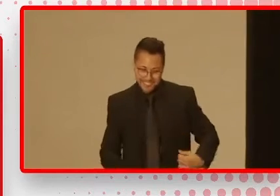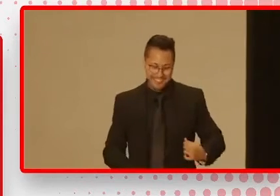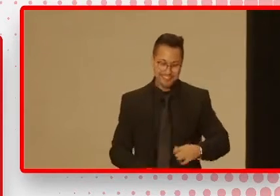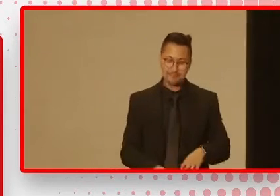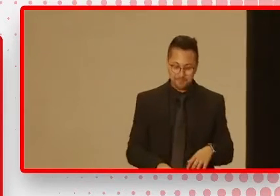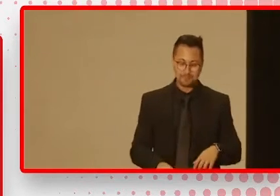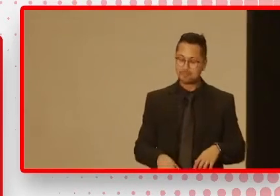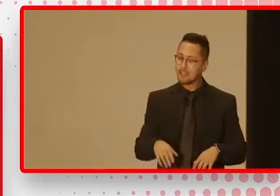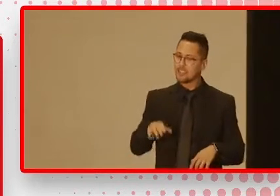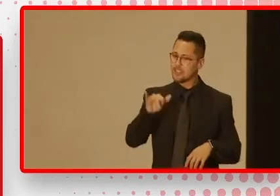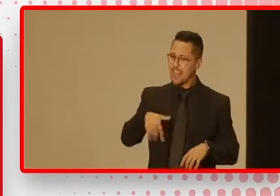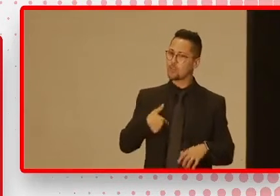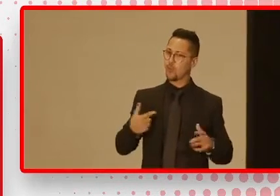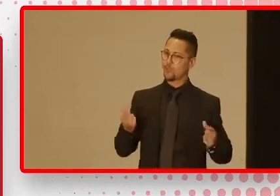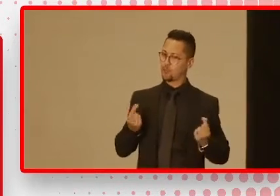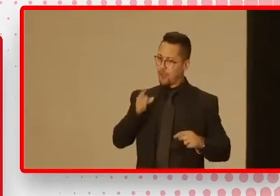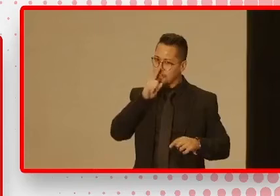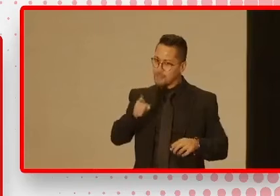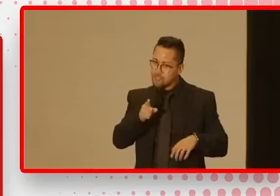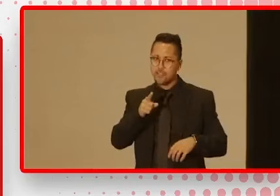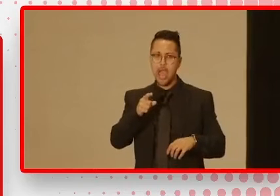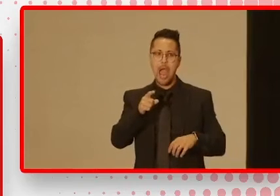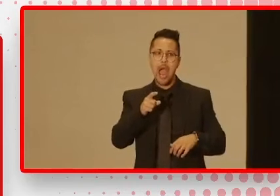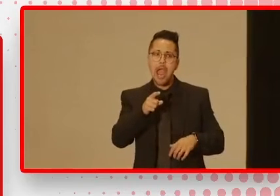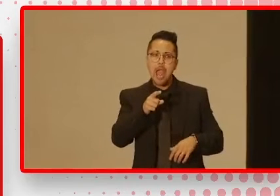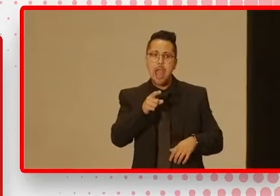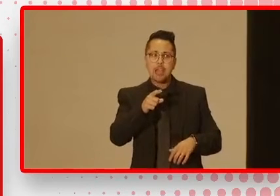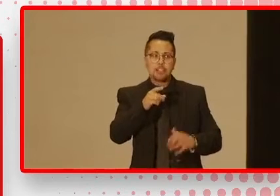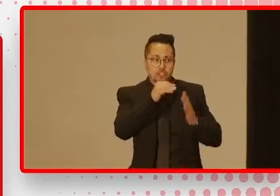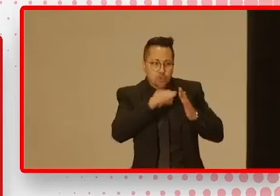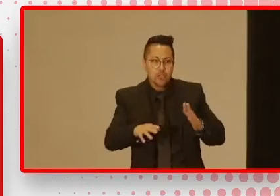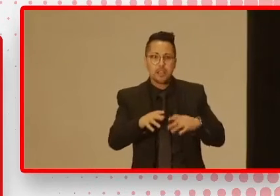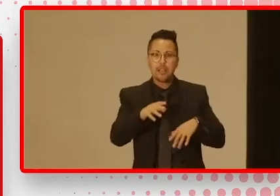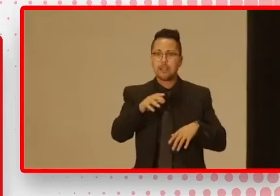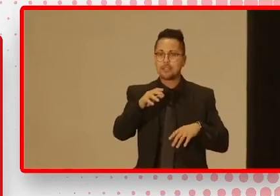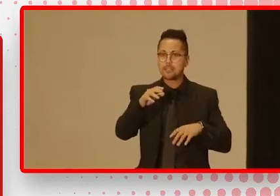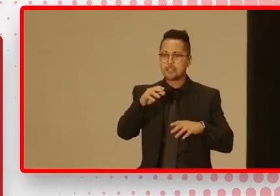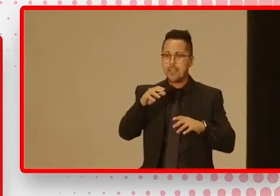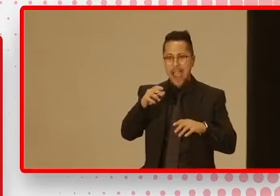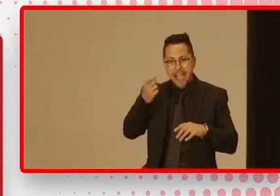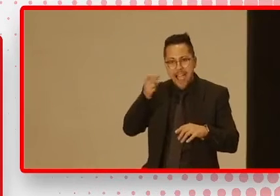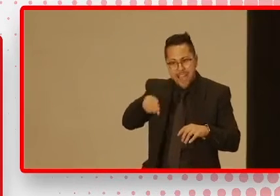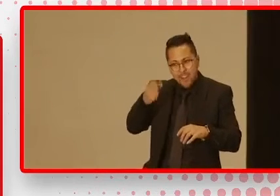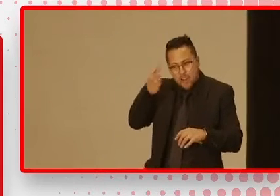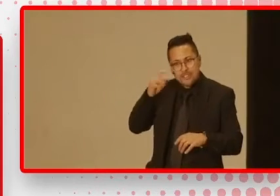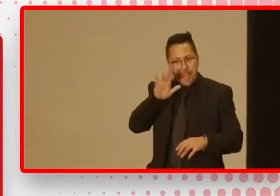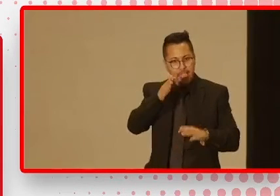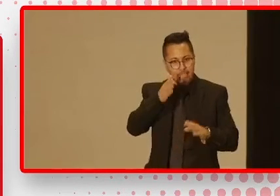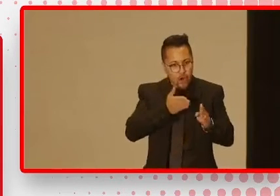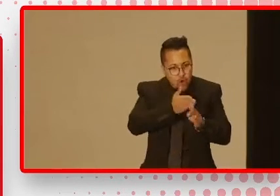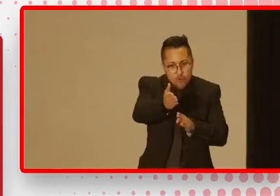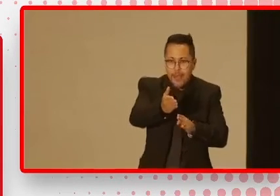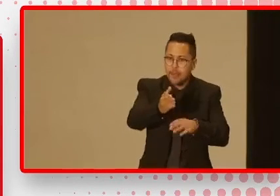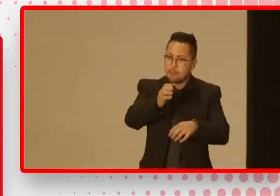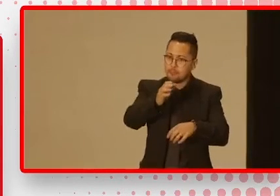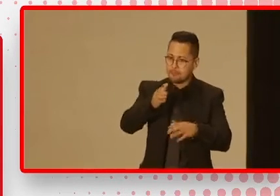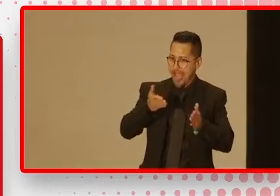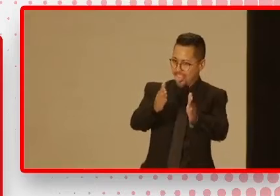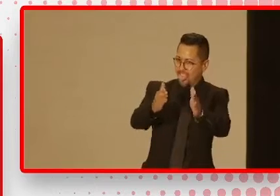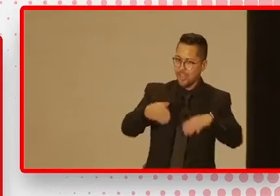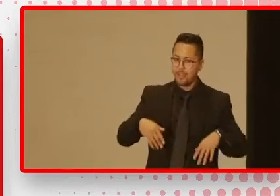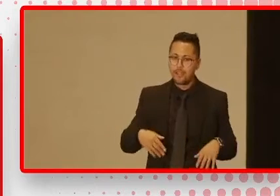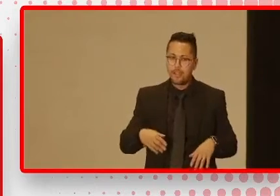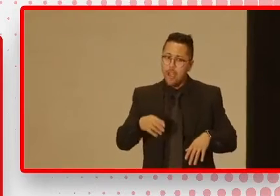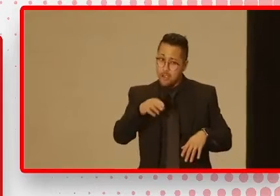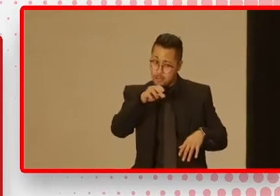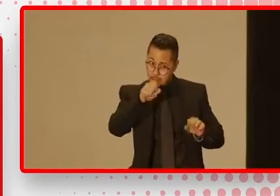that students and individuals understand about labor market information, understand if you choose this career path, are you going to be able to get the job in your